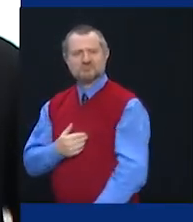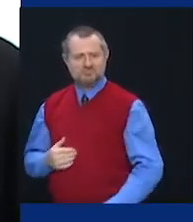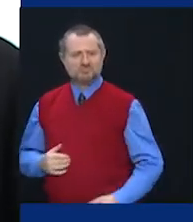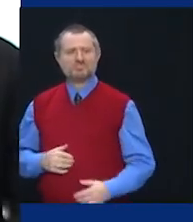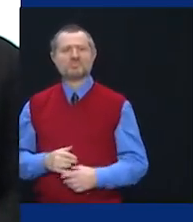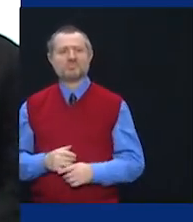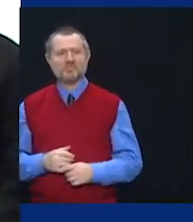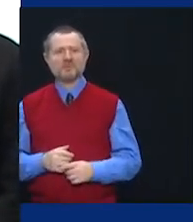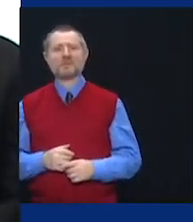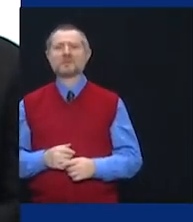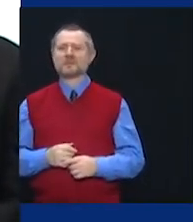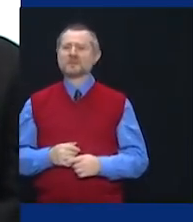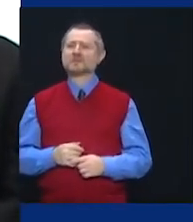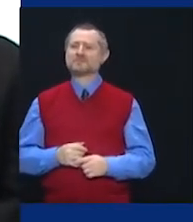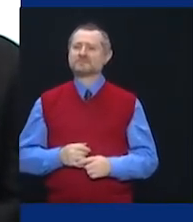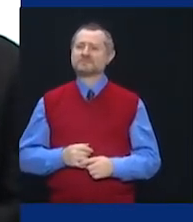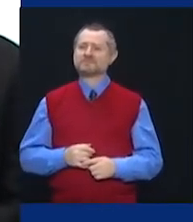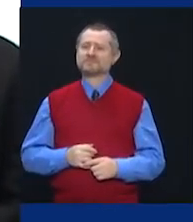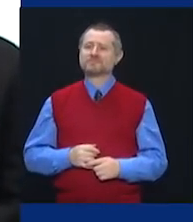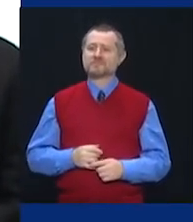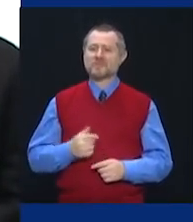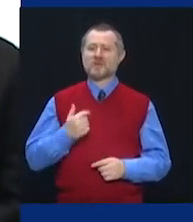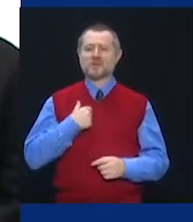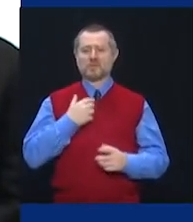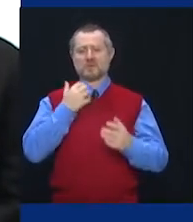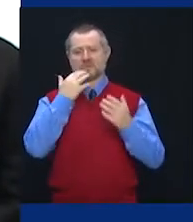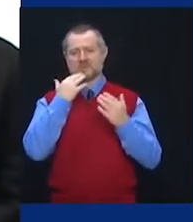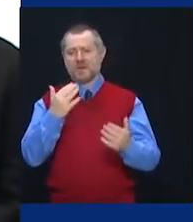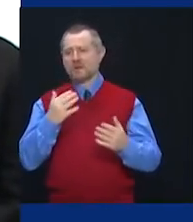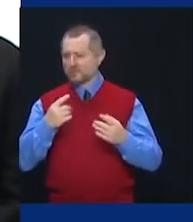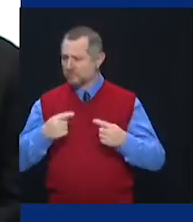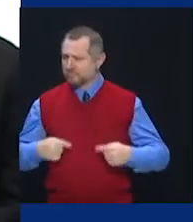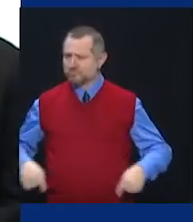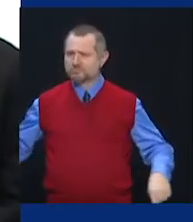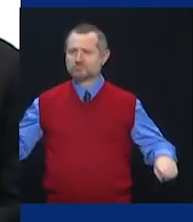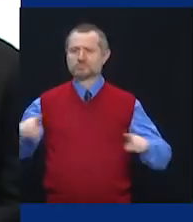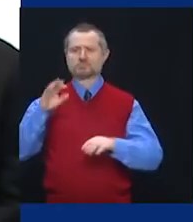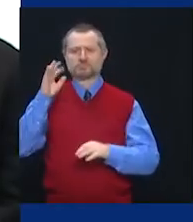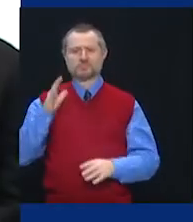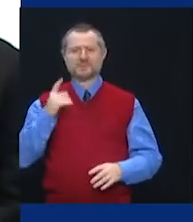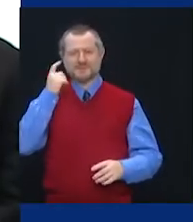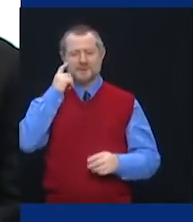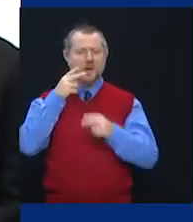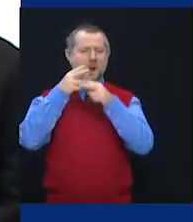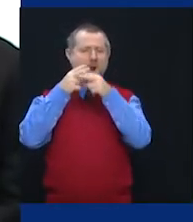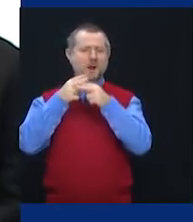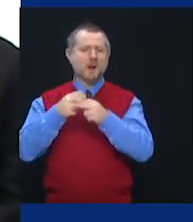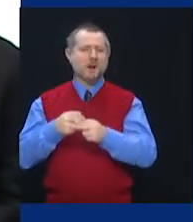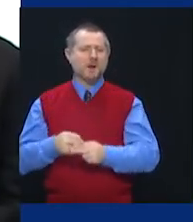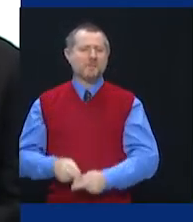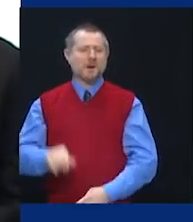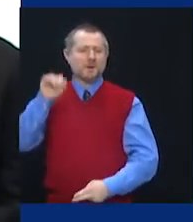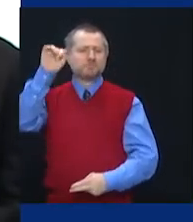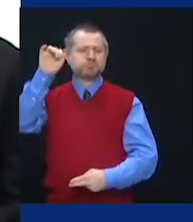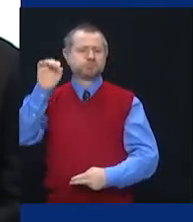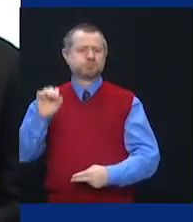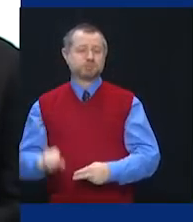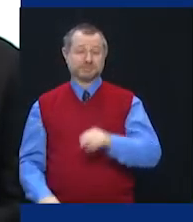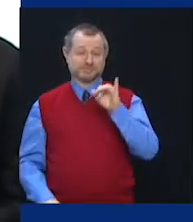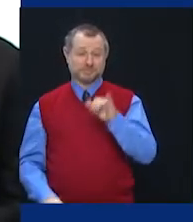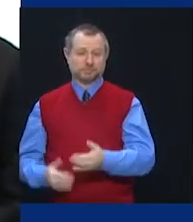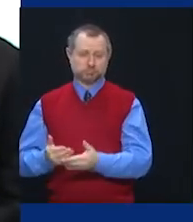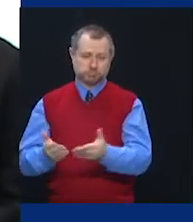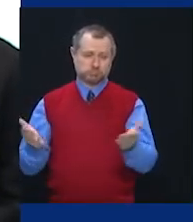to acknowledge the clergy that the governor has named, and I especially want to recognize my